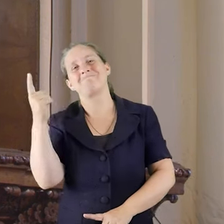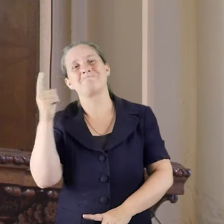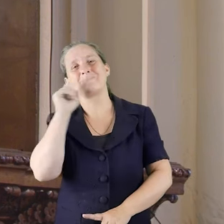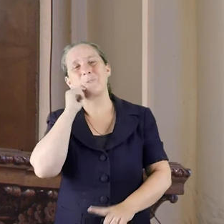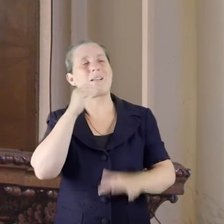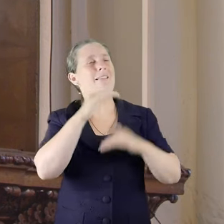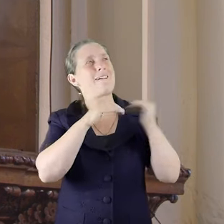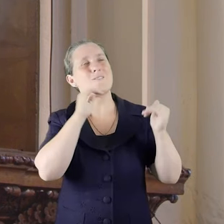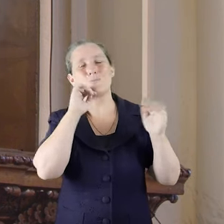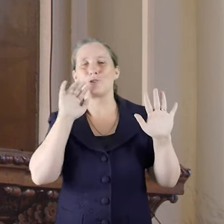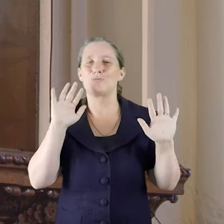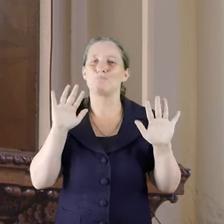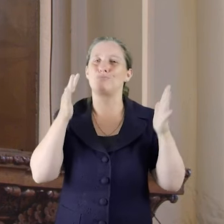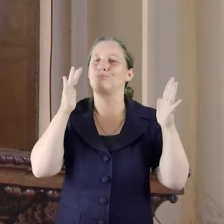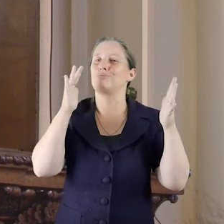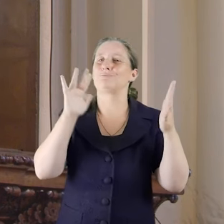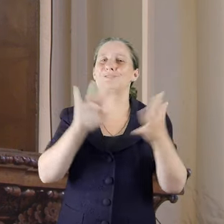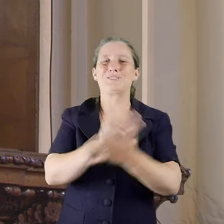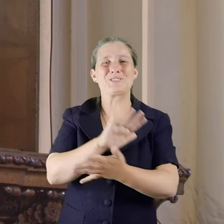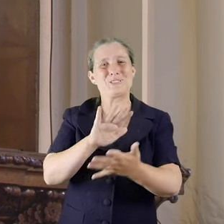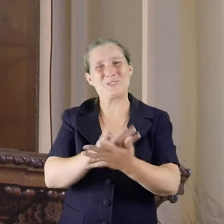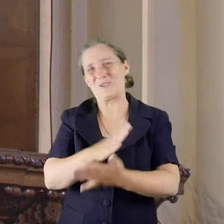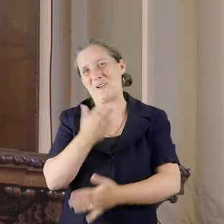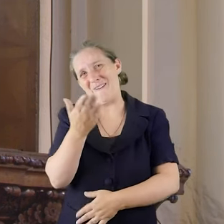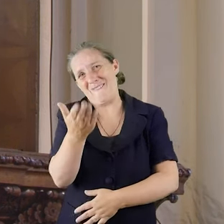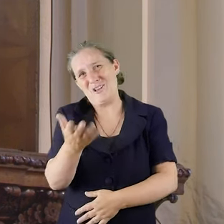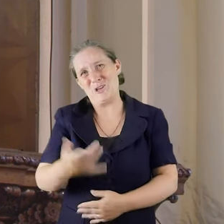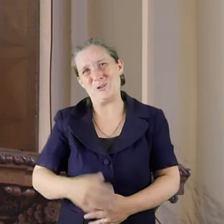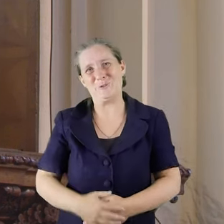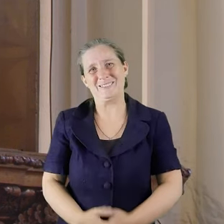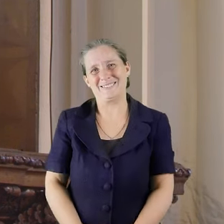joy in heaven.